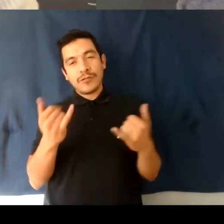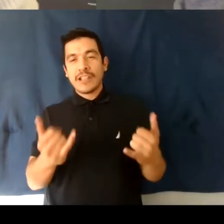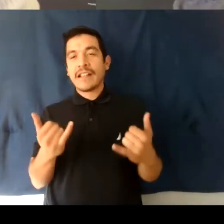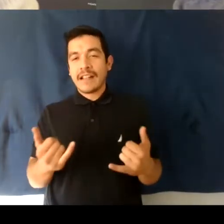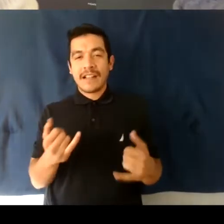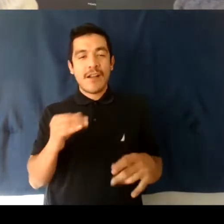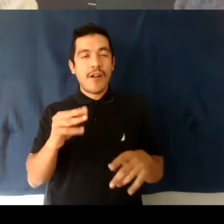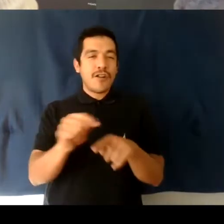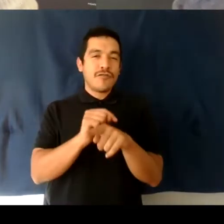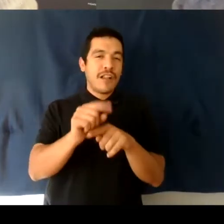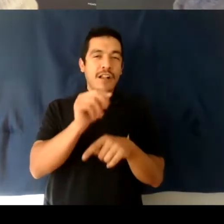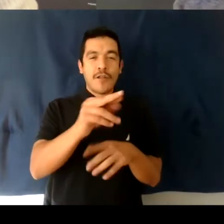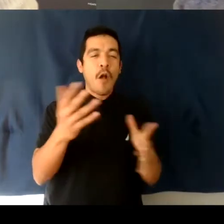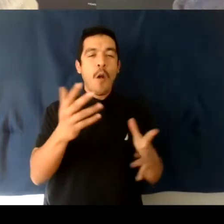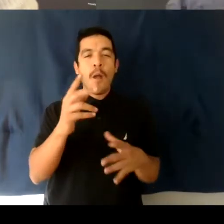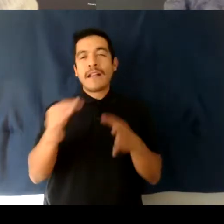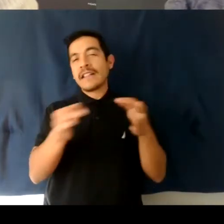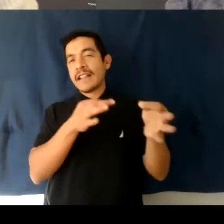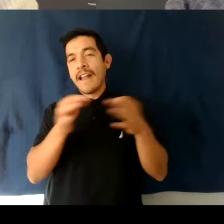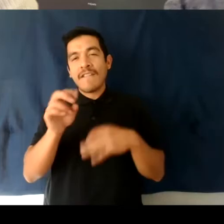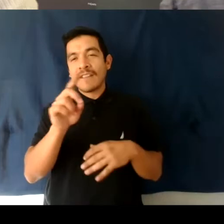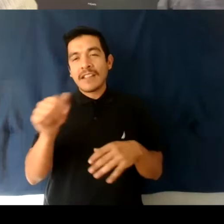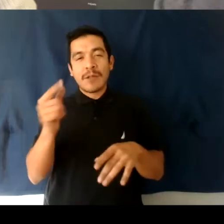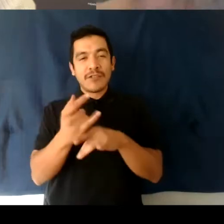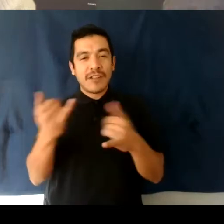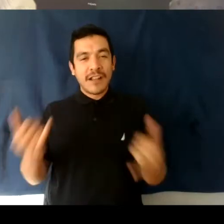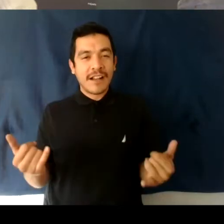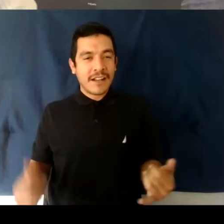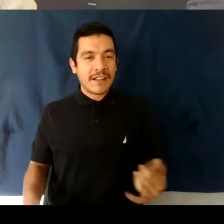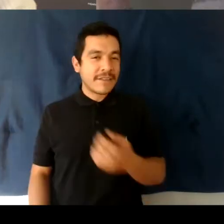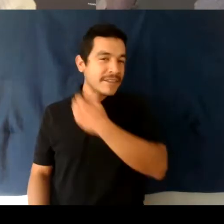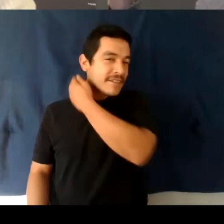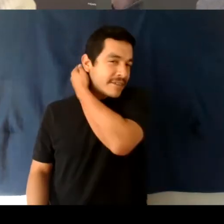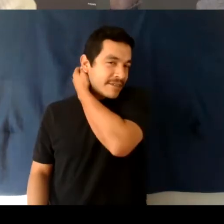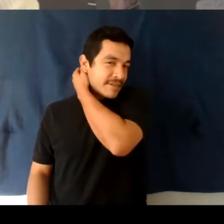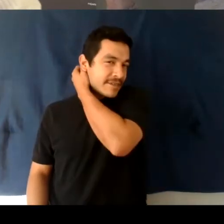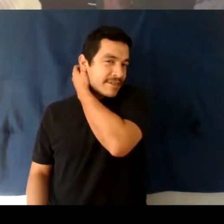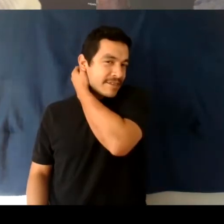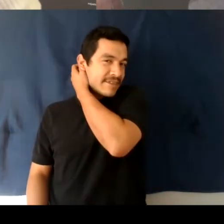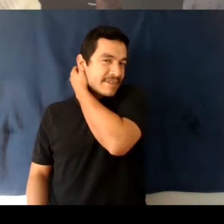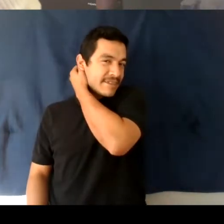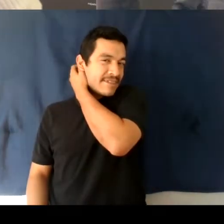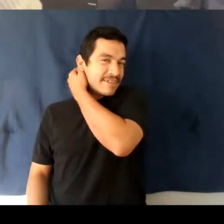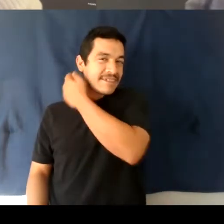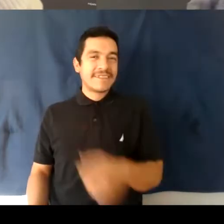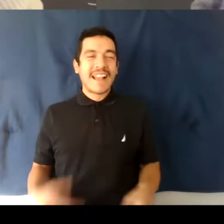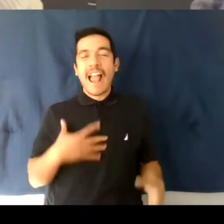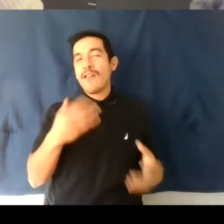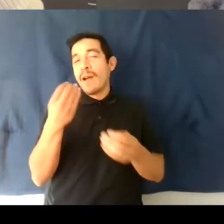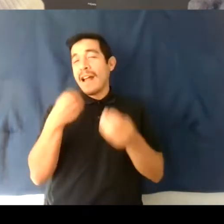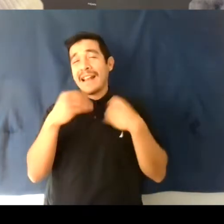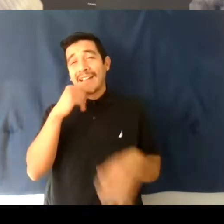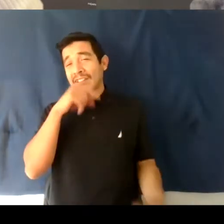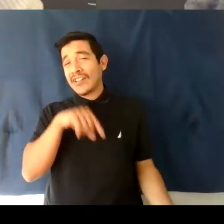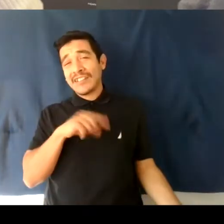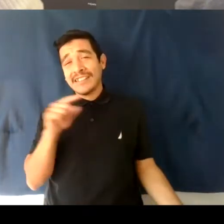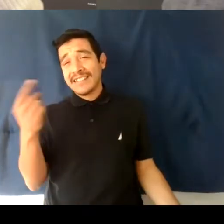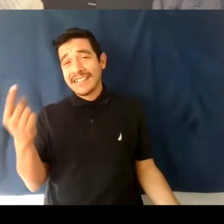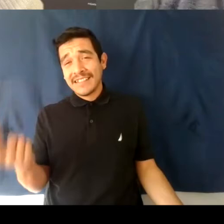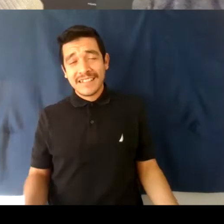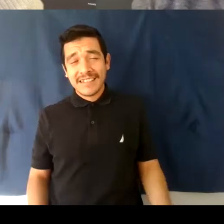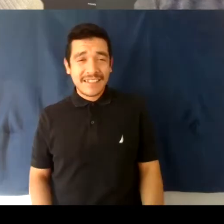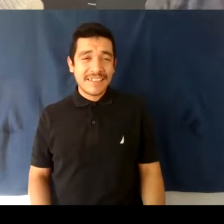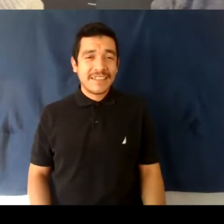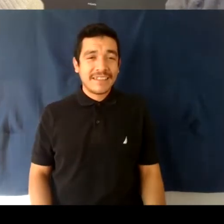what is the definition of disability right now. Pull out our How 101 to eat my presentation. turkey. Yeah, I